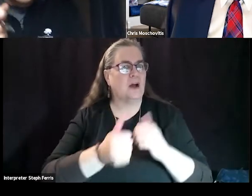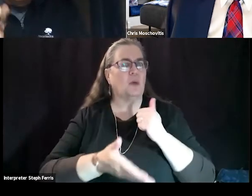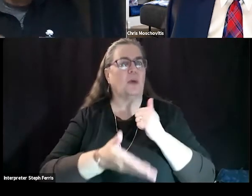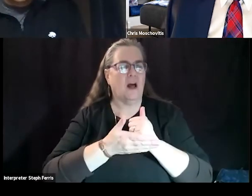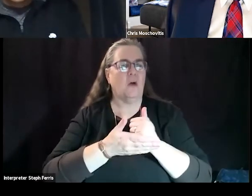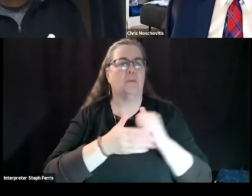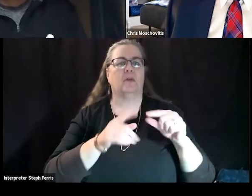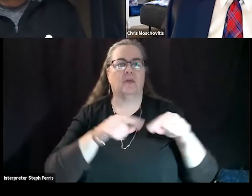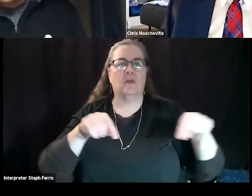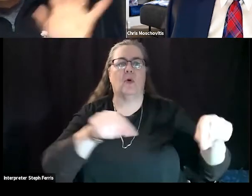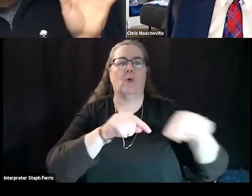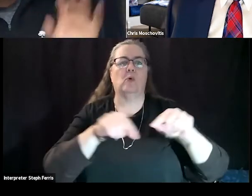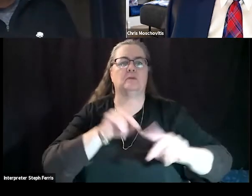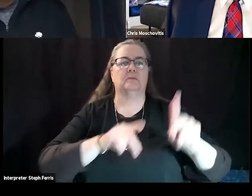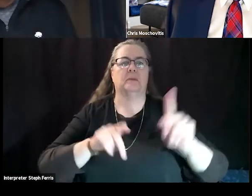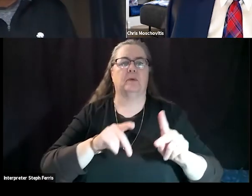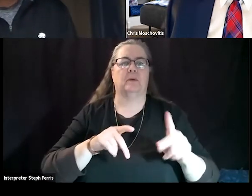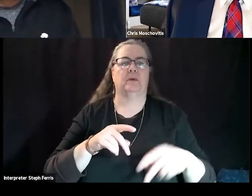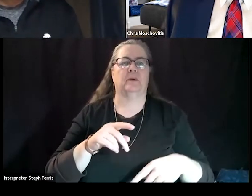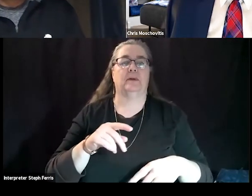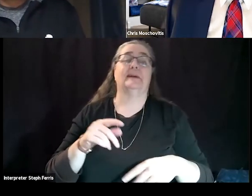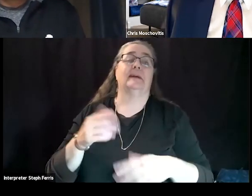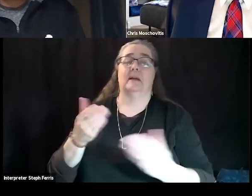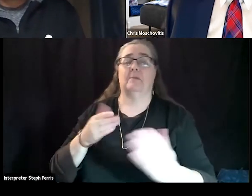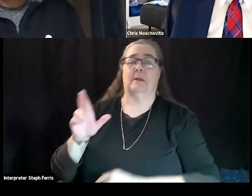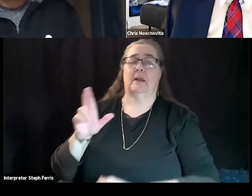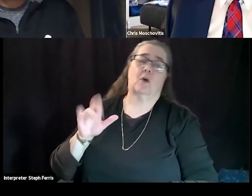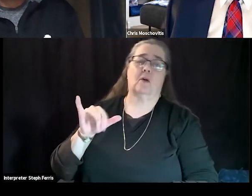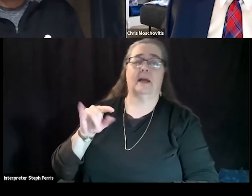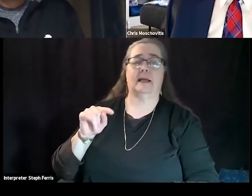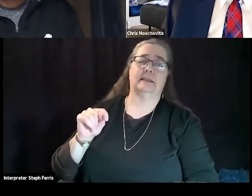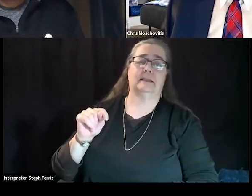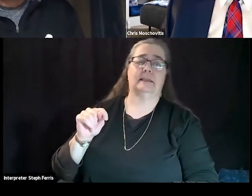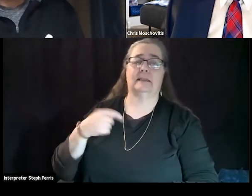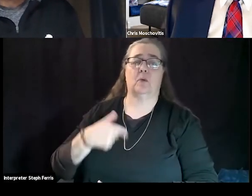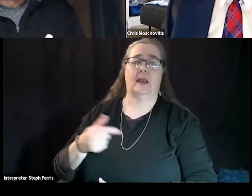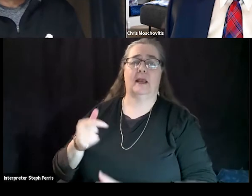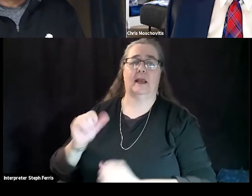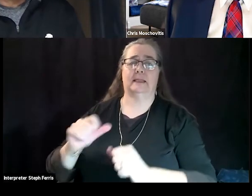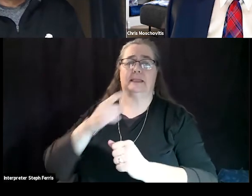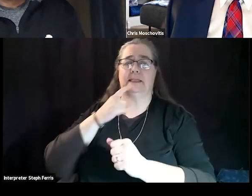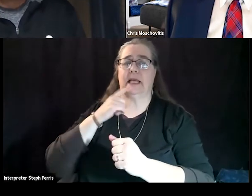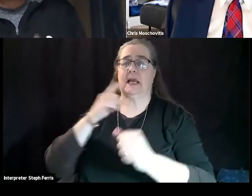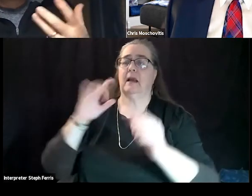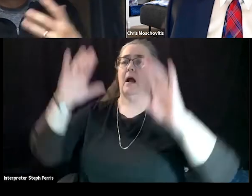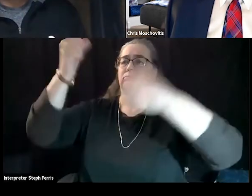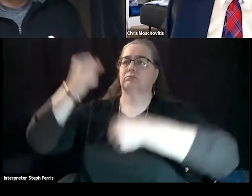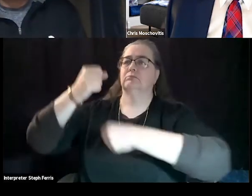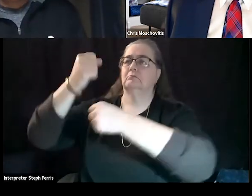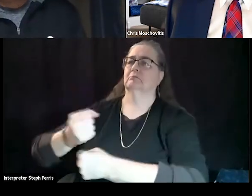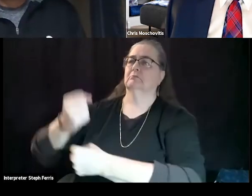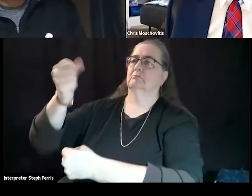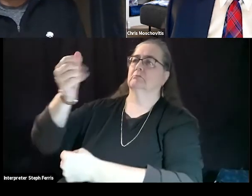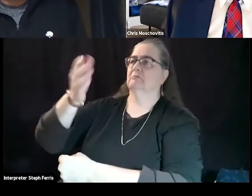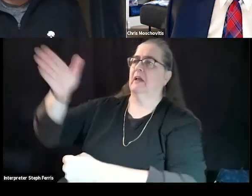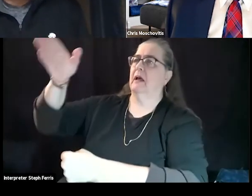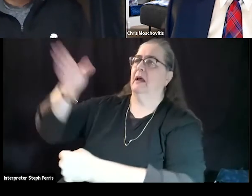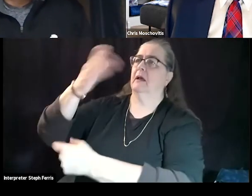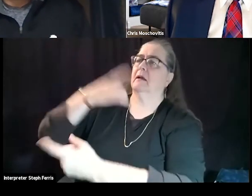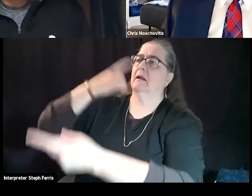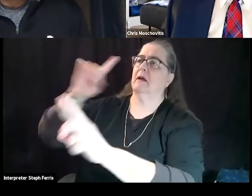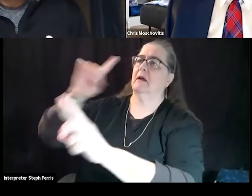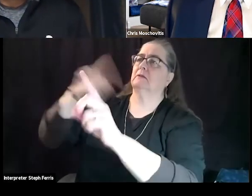RIT planting a flag for small and medium-sized business as cybersecurity, in business aid, if you